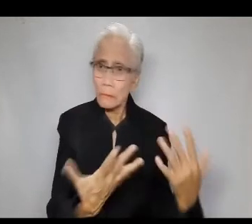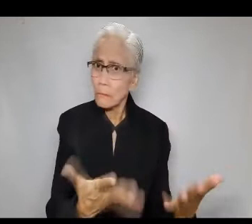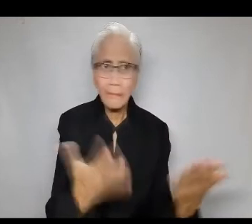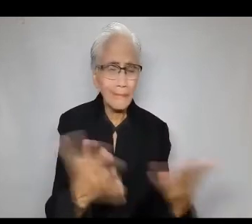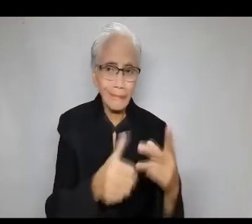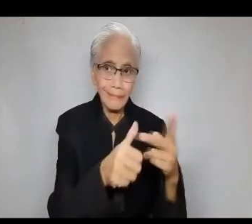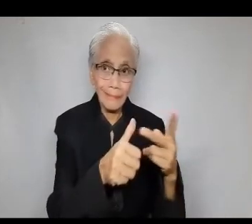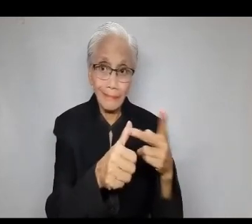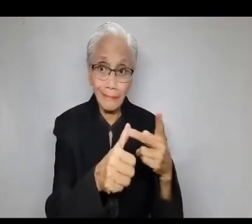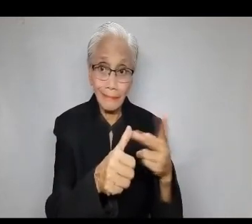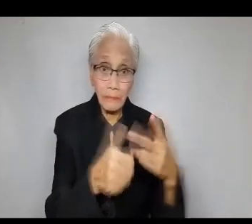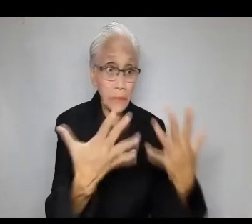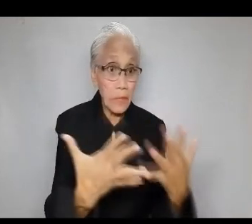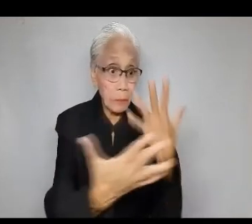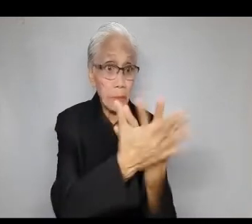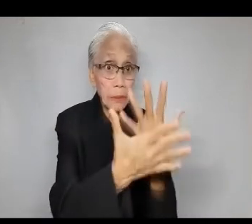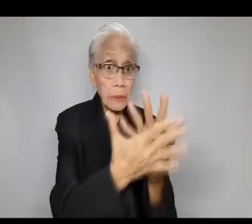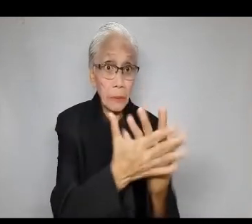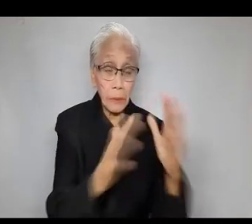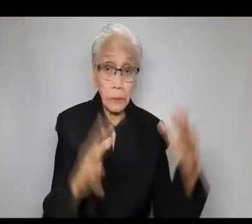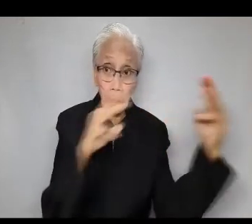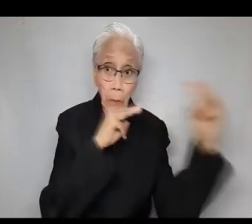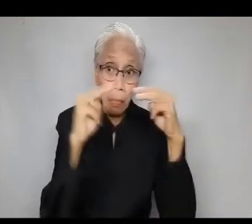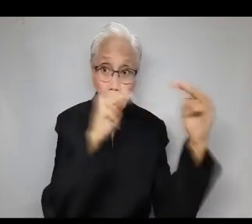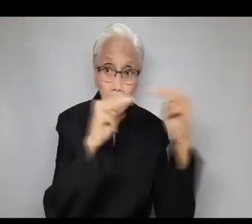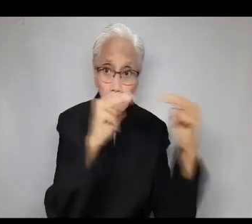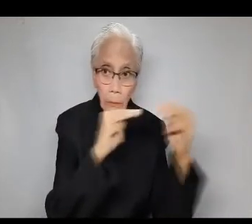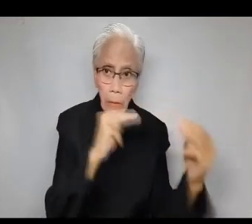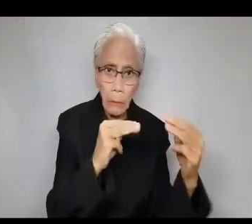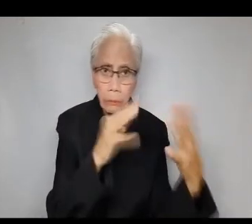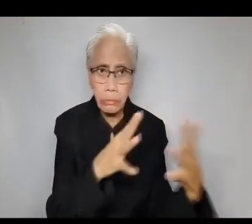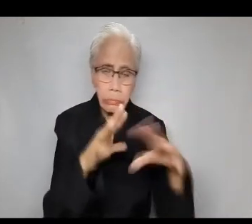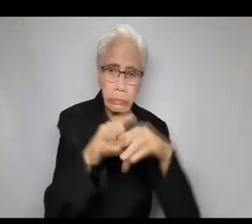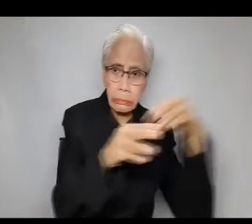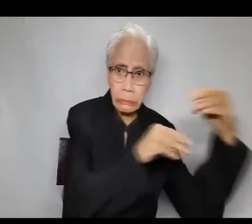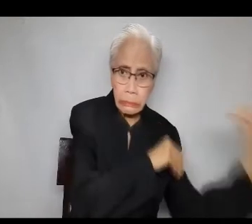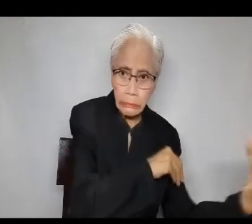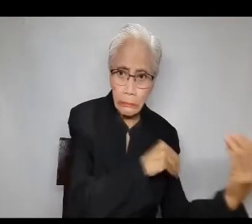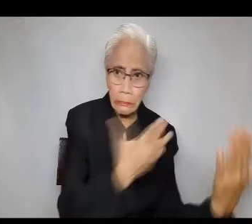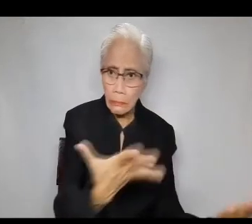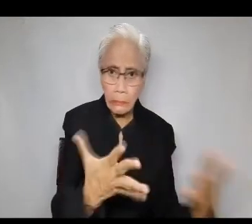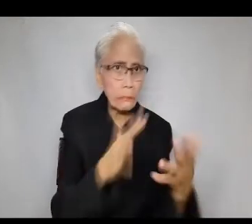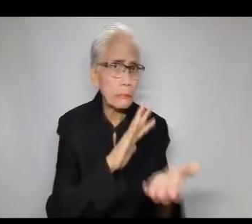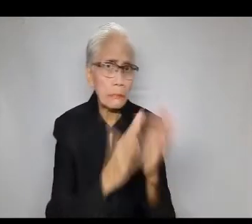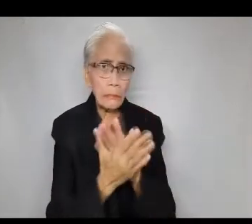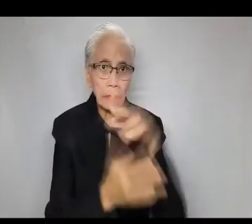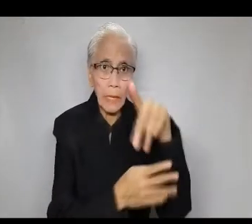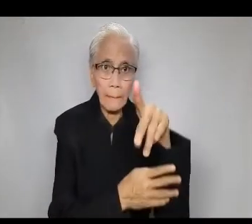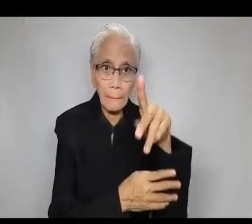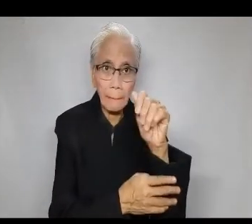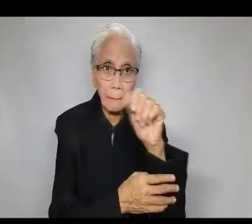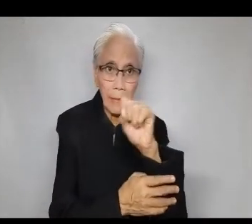be primarily seen with prisoners of war, seemingly withdrawing from life, becoming passive, even